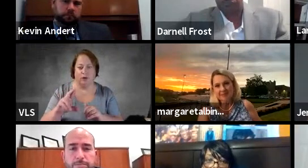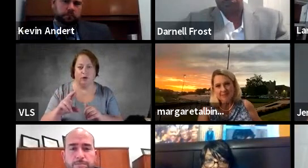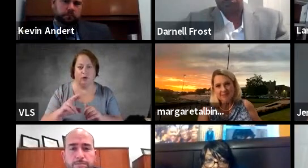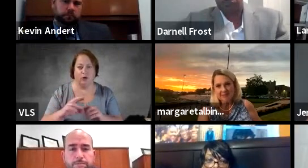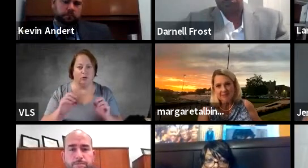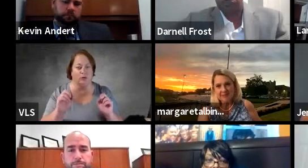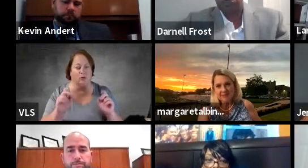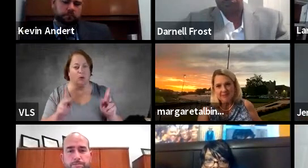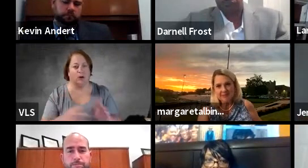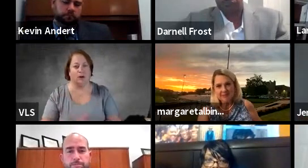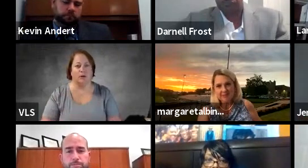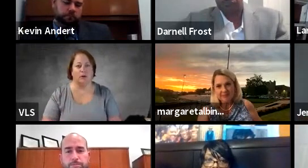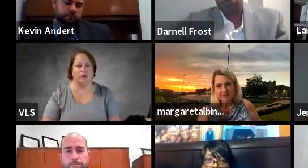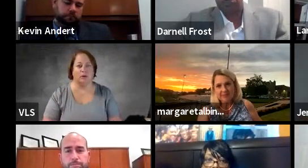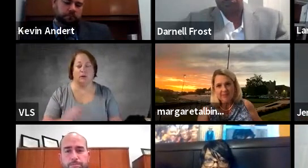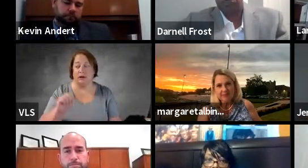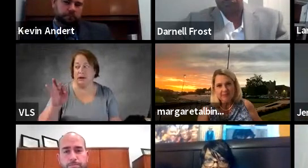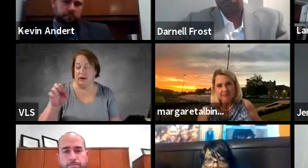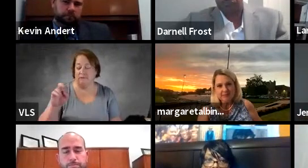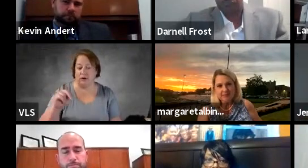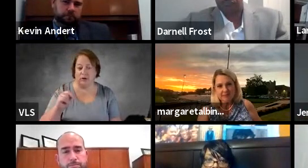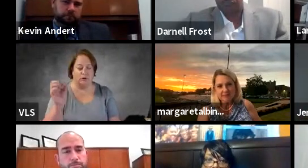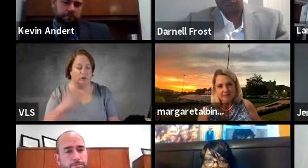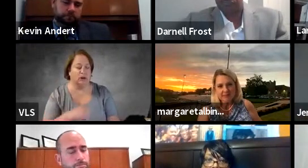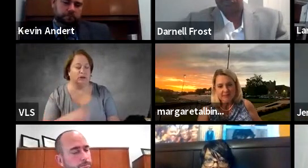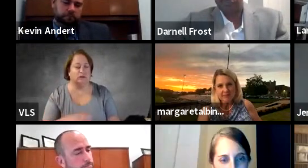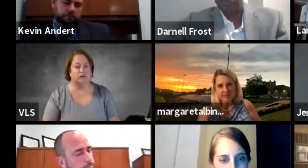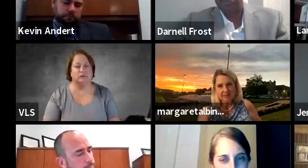Okay. Afton? Yes.